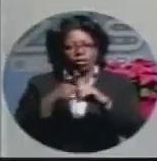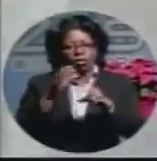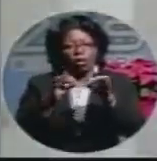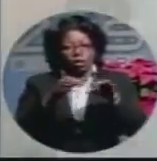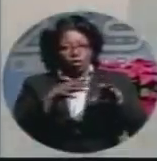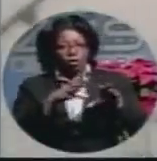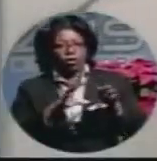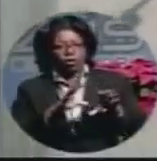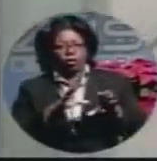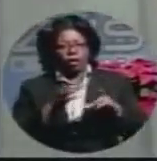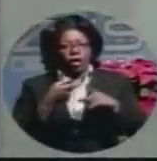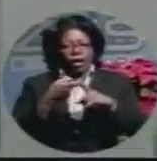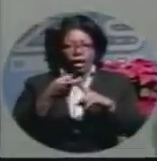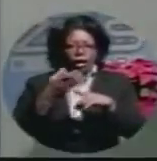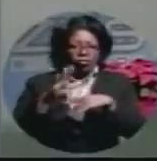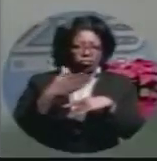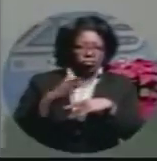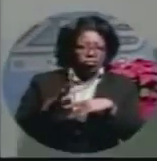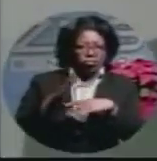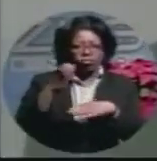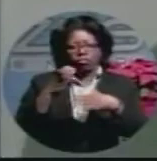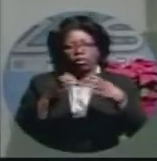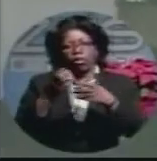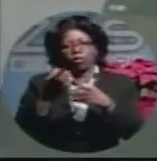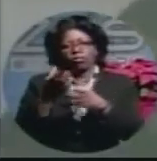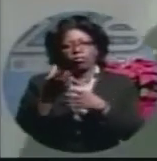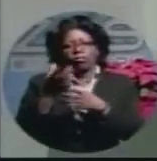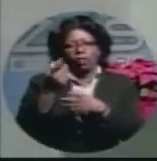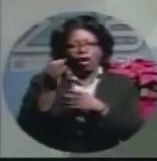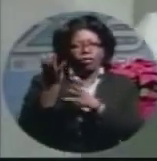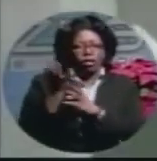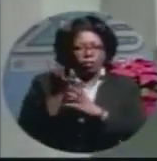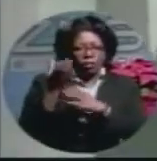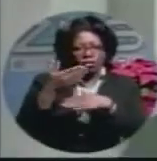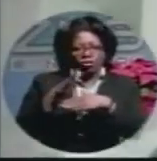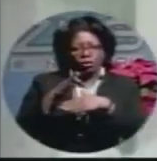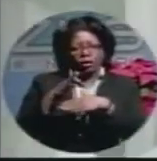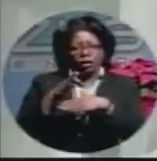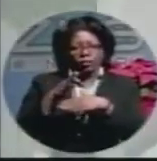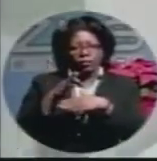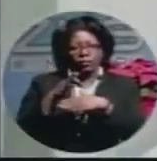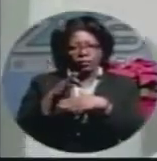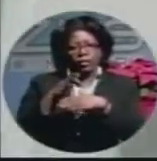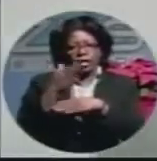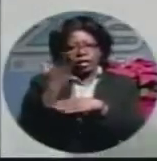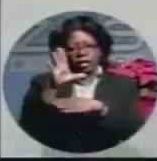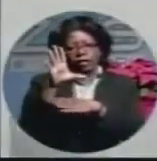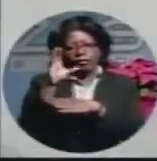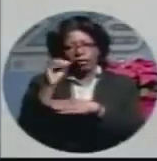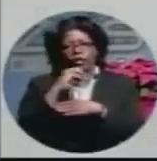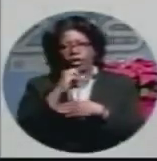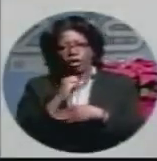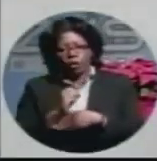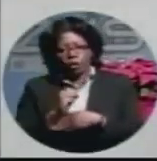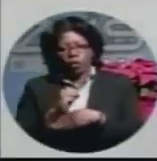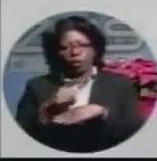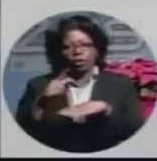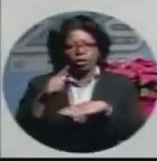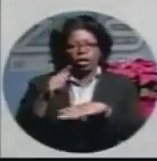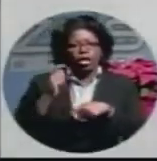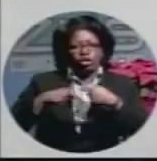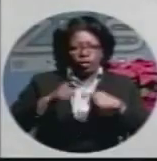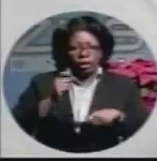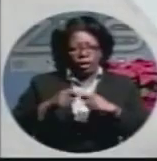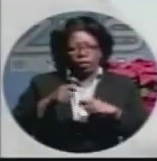after the Court of Appeal quashed his conviction and 35-year prison sentence a short while ago. The 50-year-old Trinidadian teacher